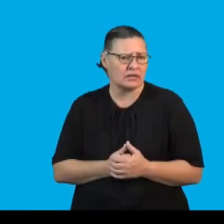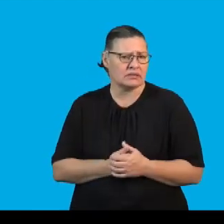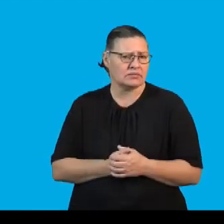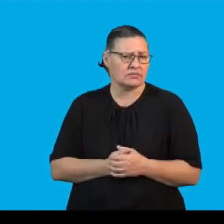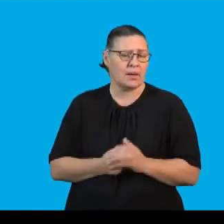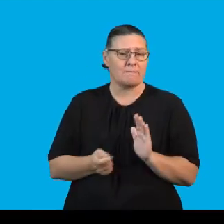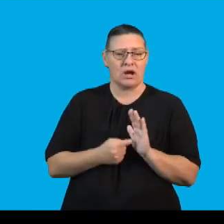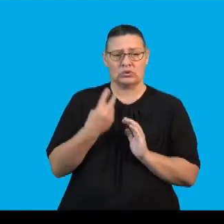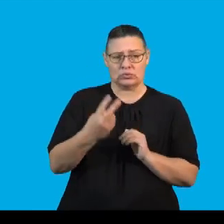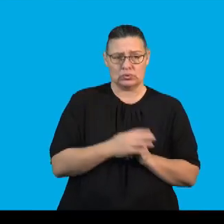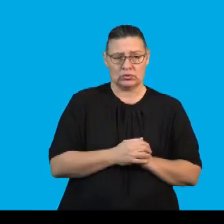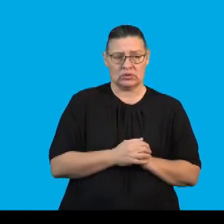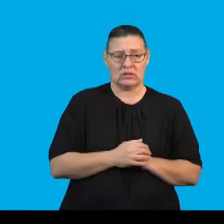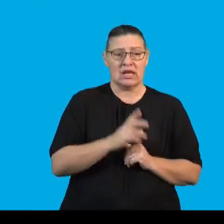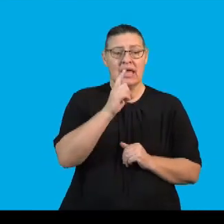marks.